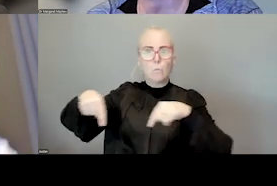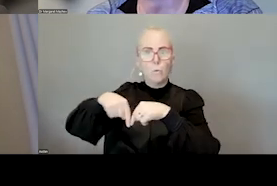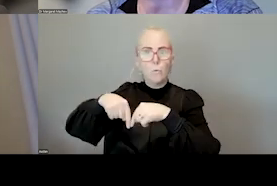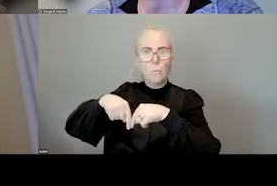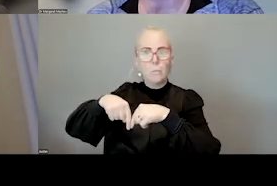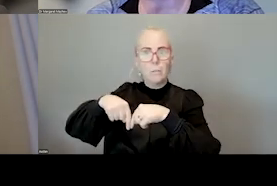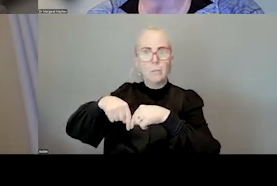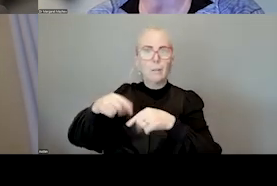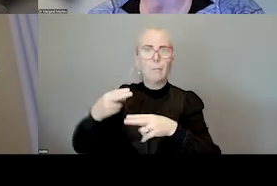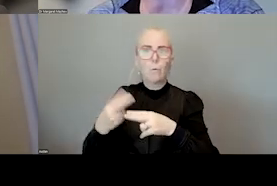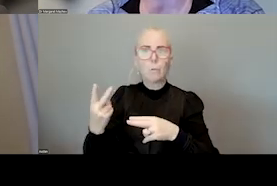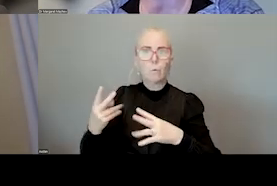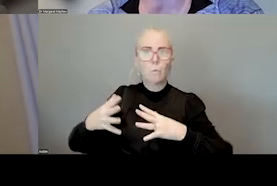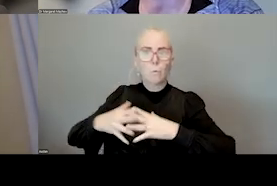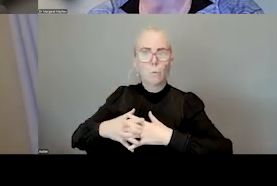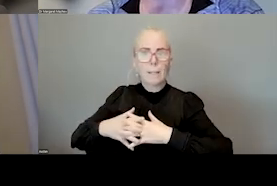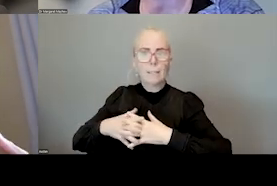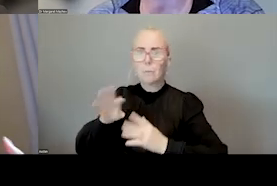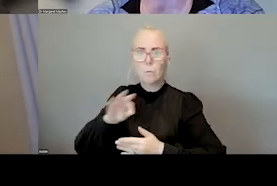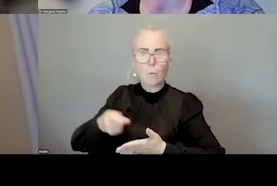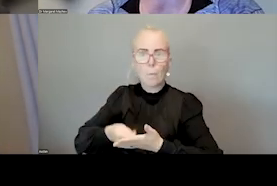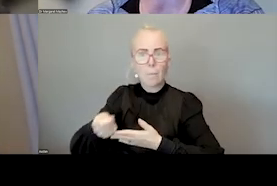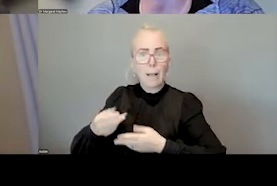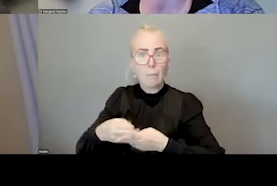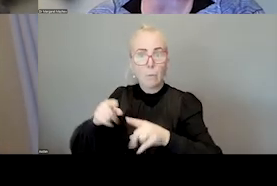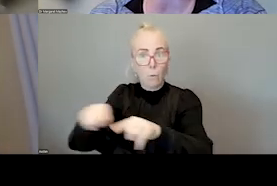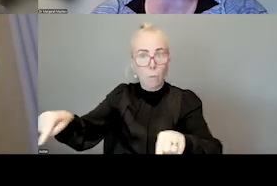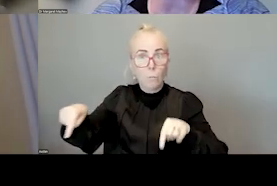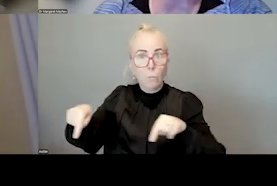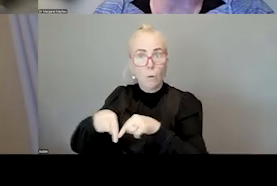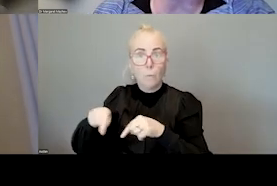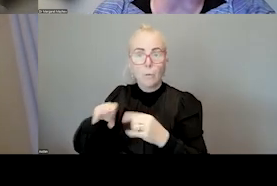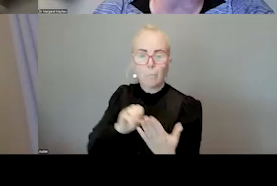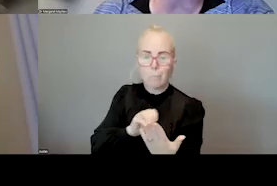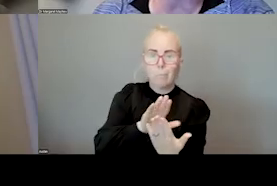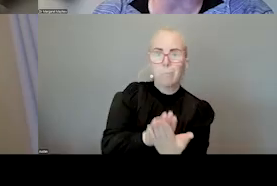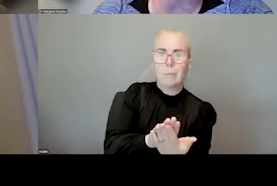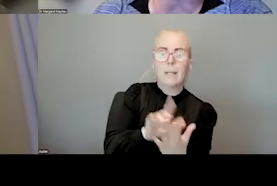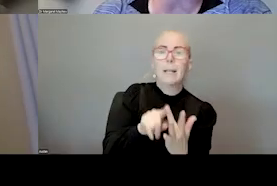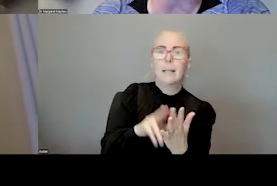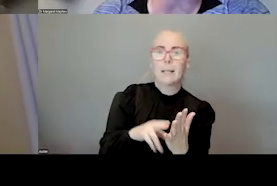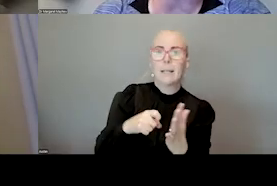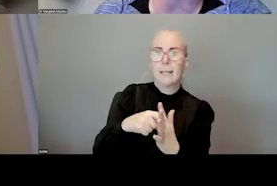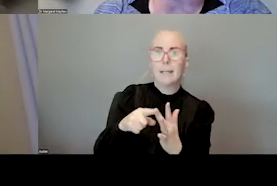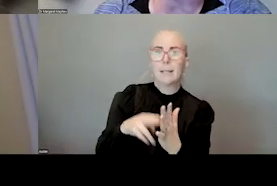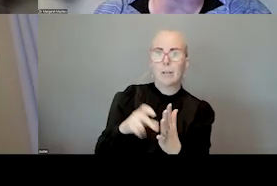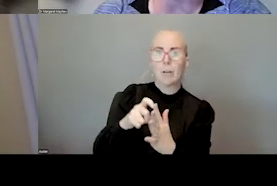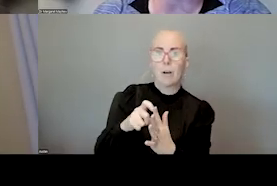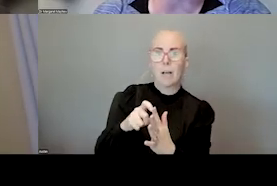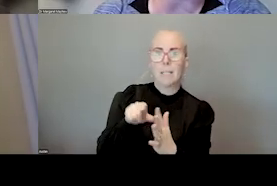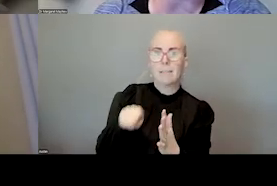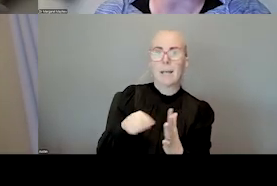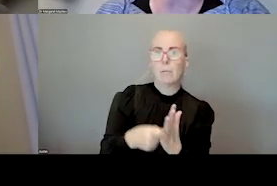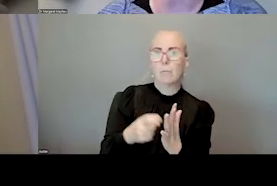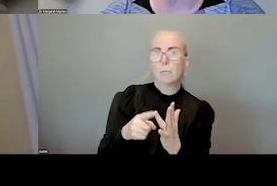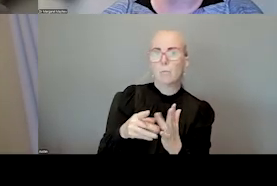as in-kind addition into your budget. Yep, yep. Um, Now, or with the income, do we include the grant amount, or